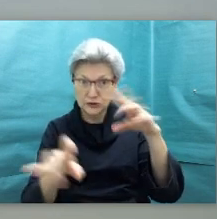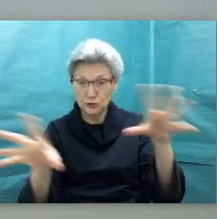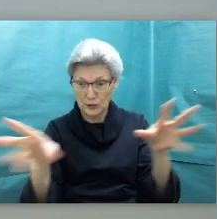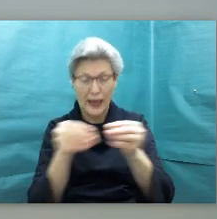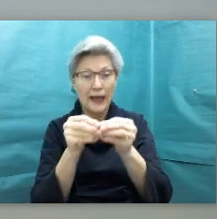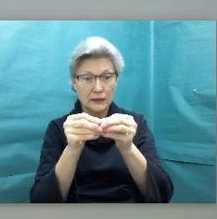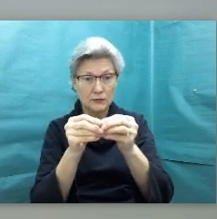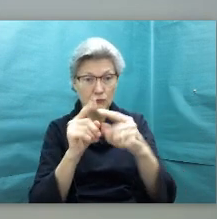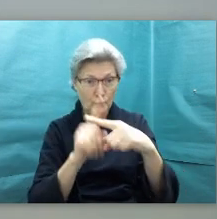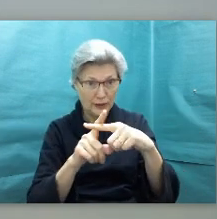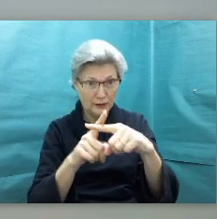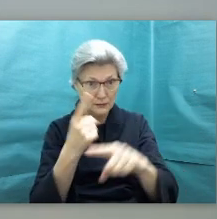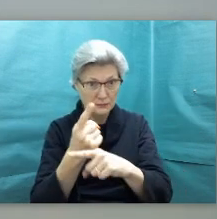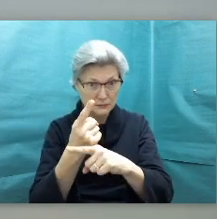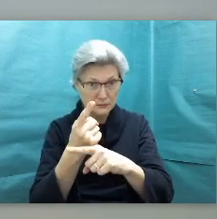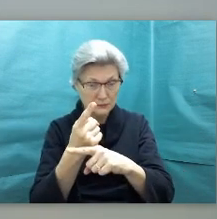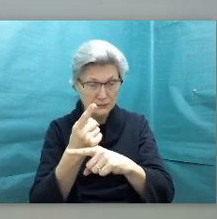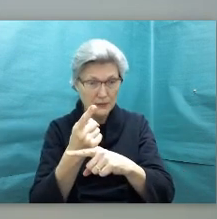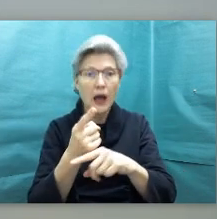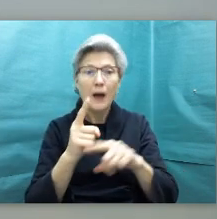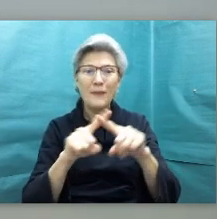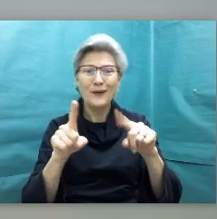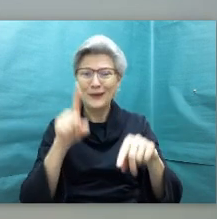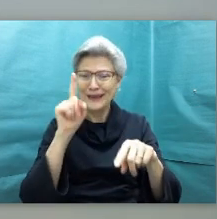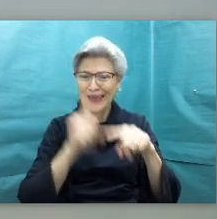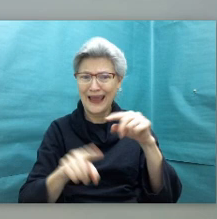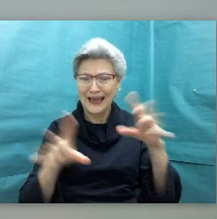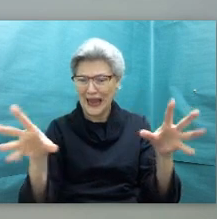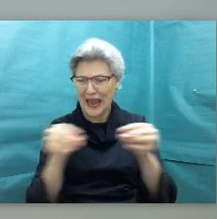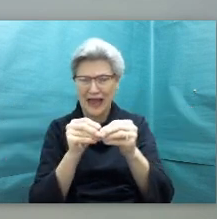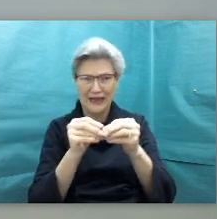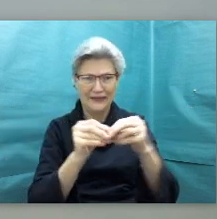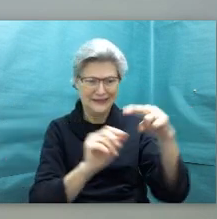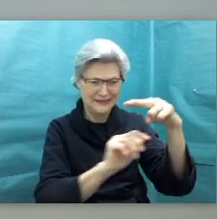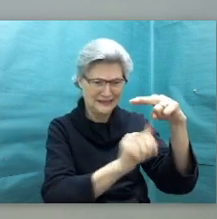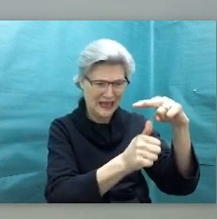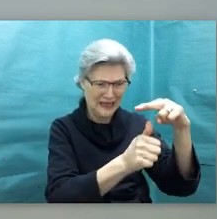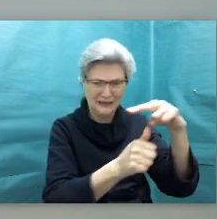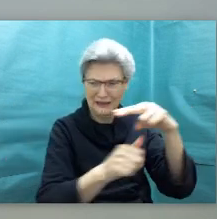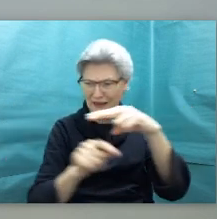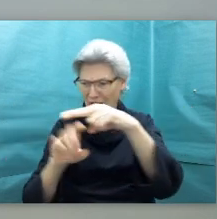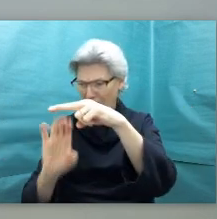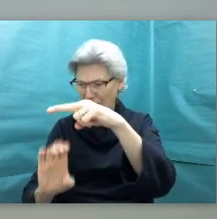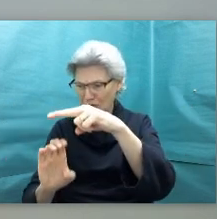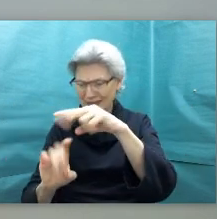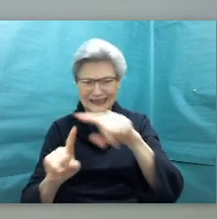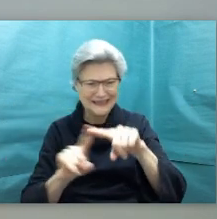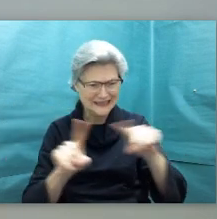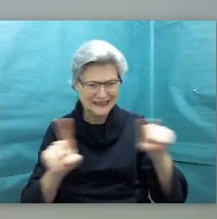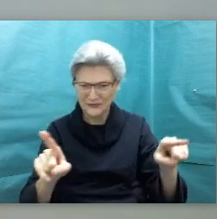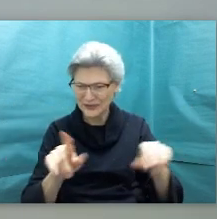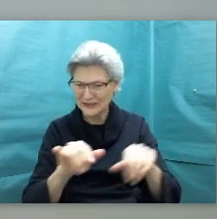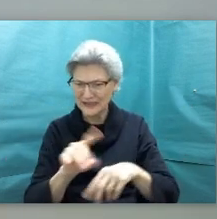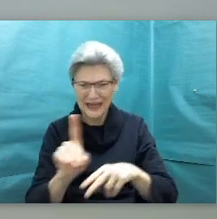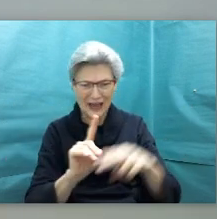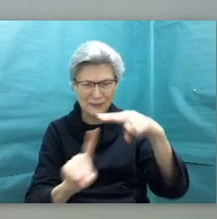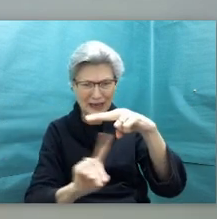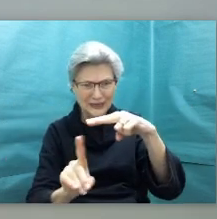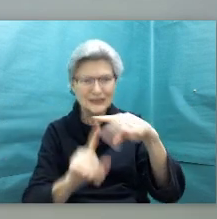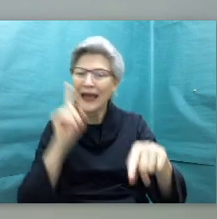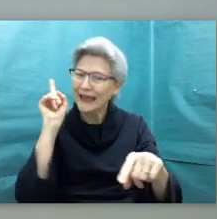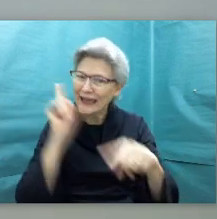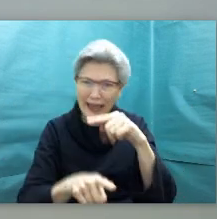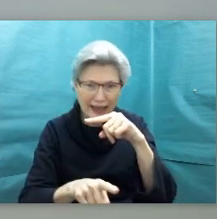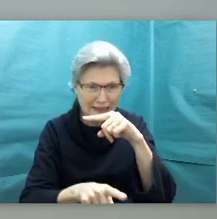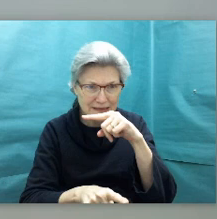same size, right? But we can't add fractions that are different sizes with different denominators. And so we're going to look at today